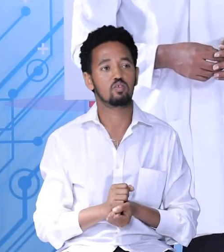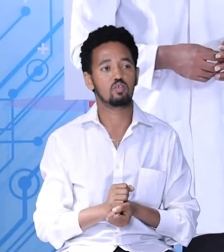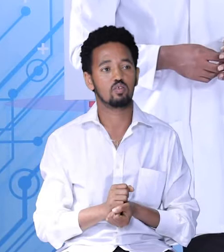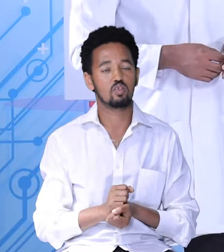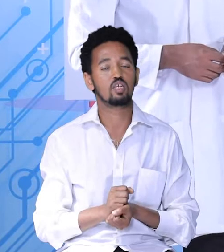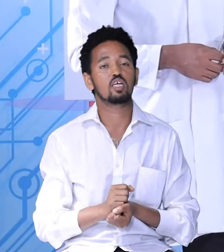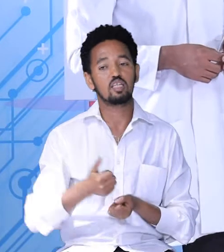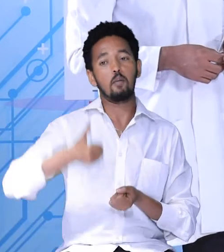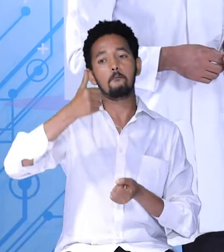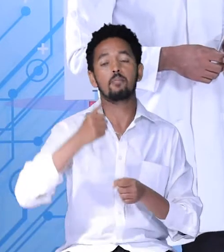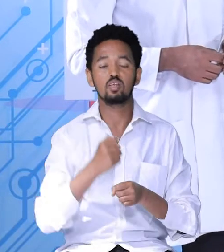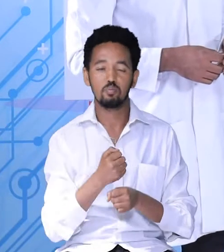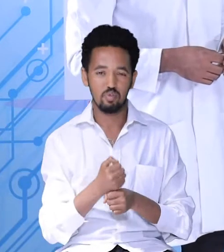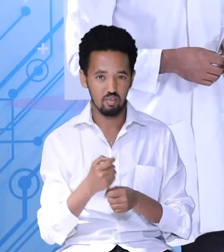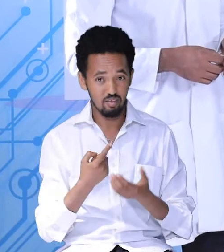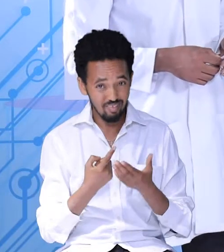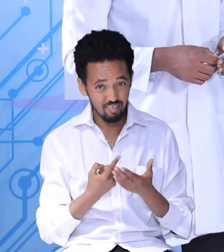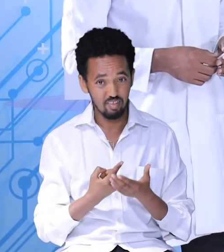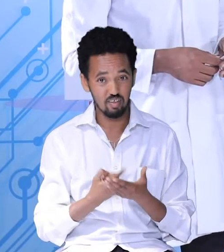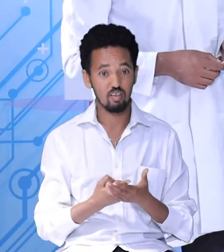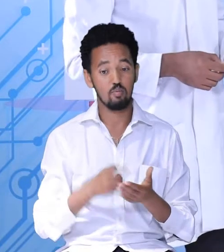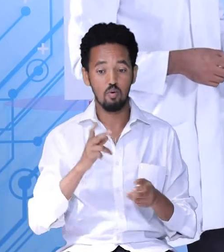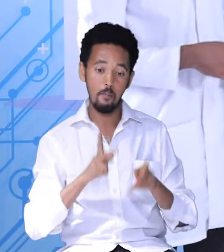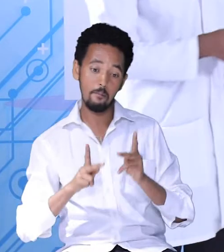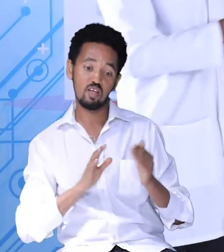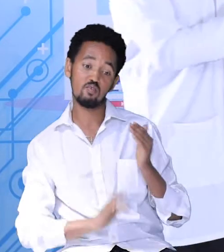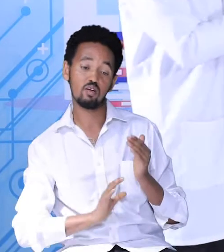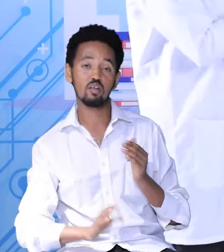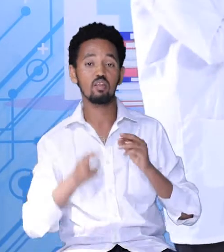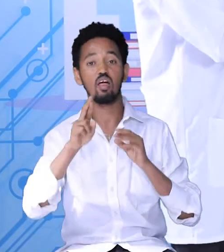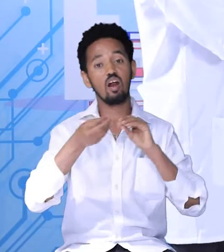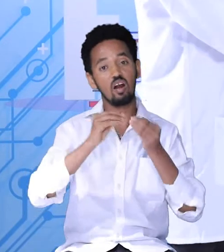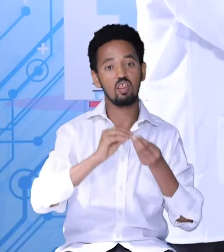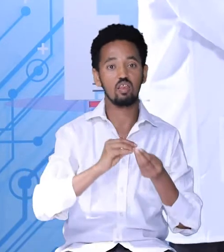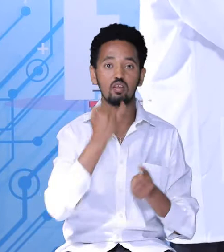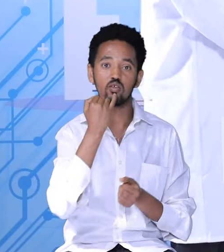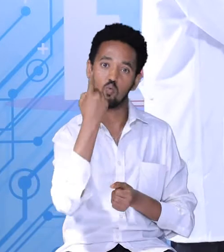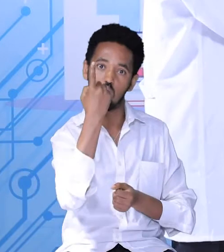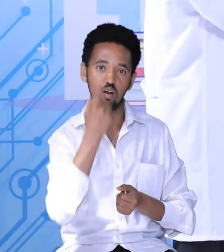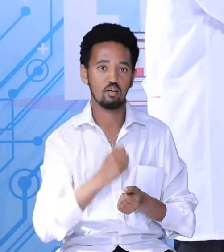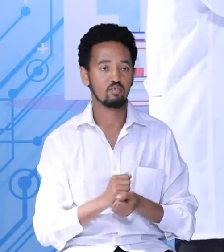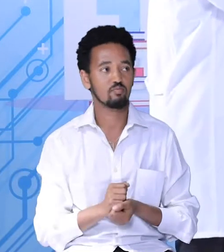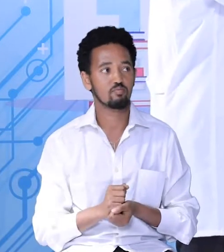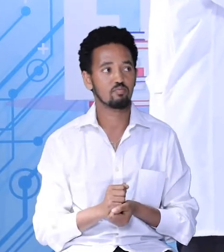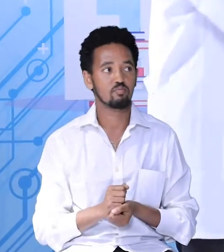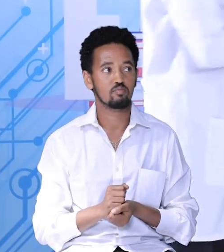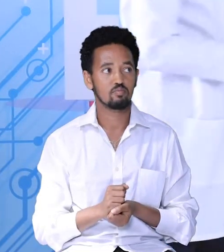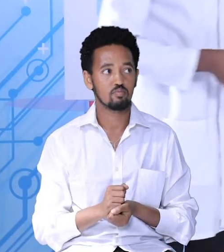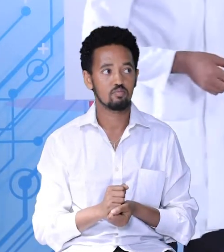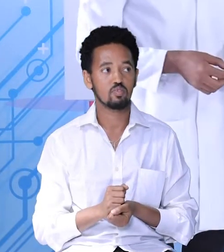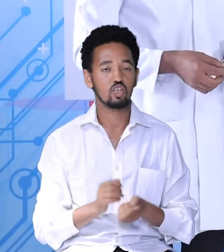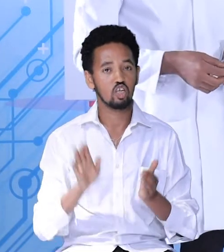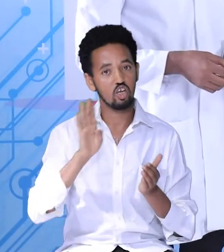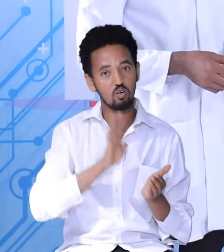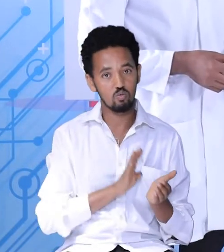The measurements of population fertility rate is made by crude birth rate